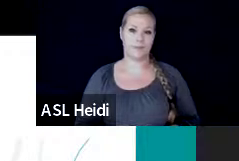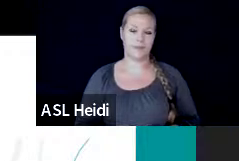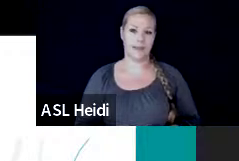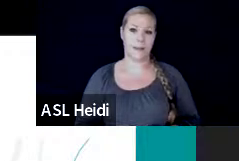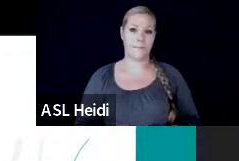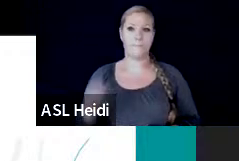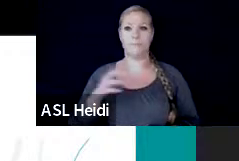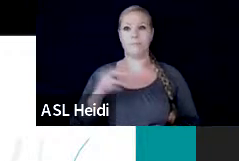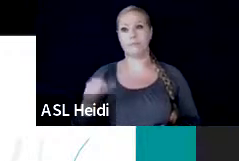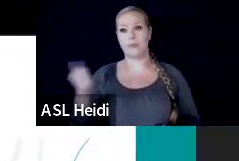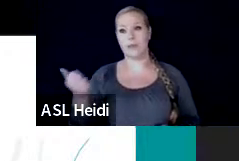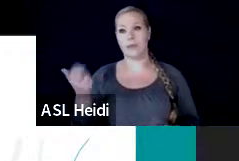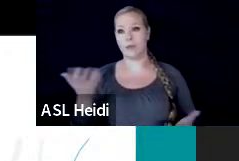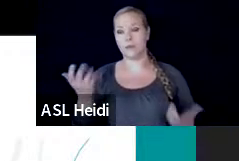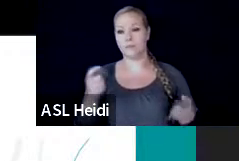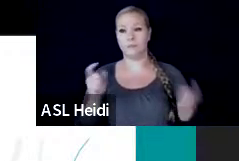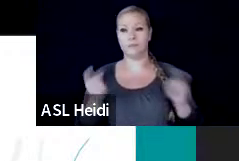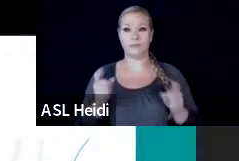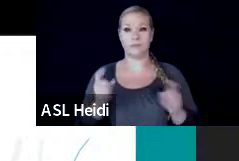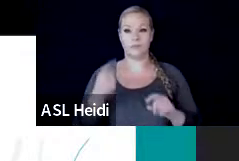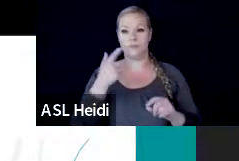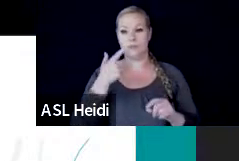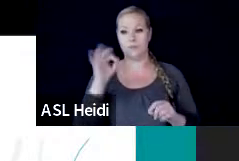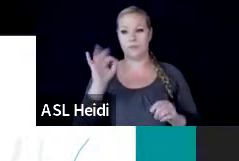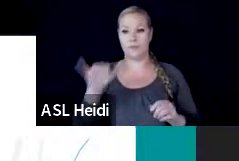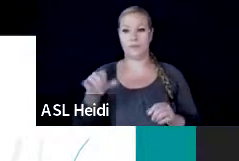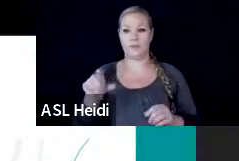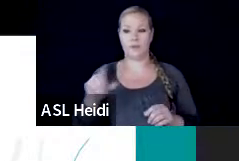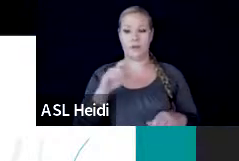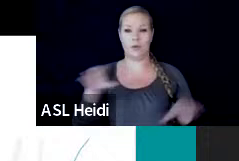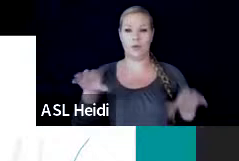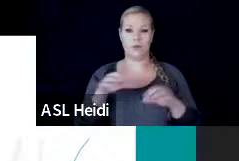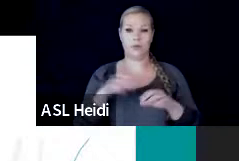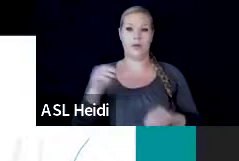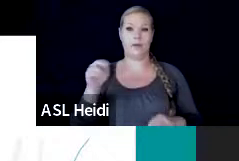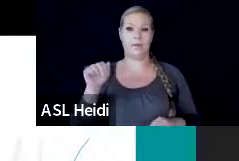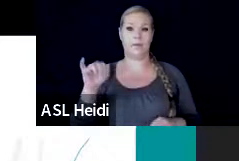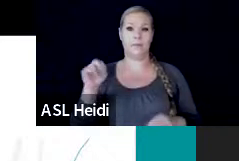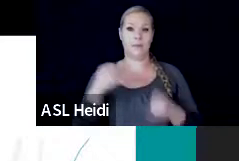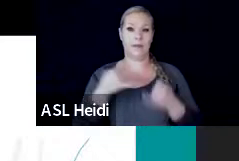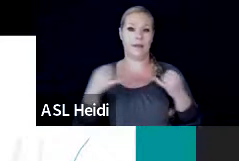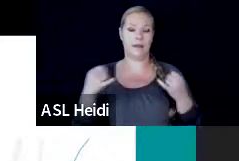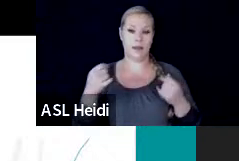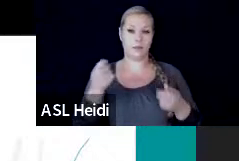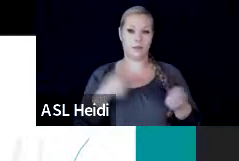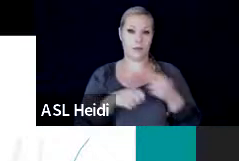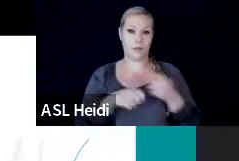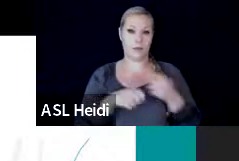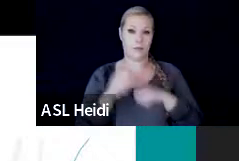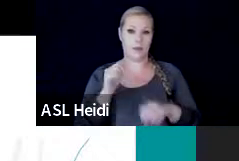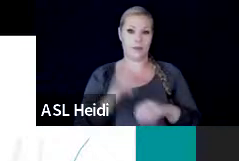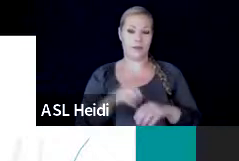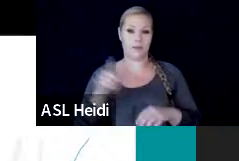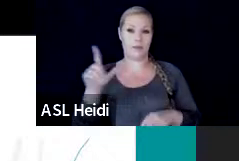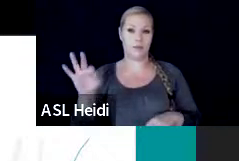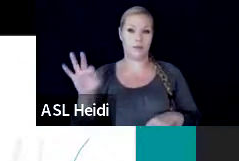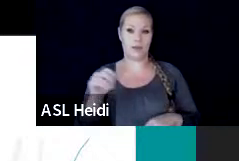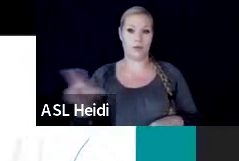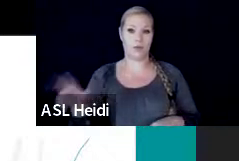The other changes, because of the modifications we're doing on Main Line, we're replacing the 29th and